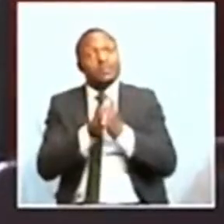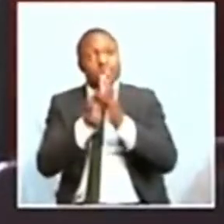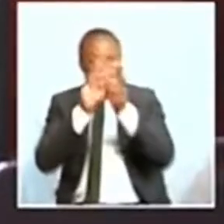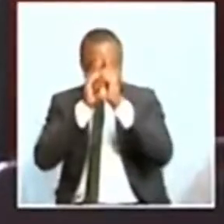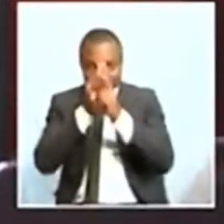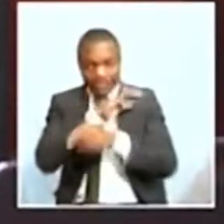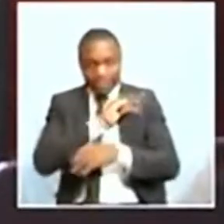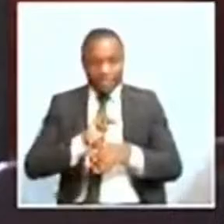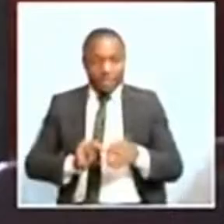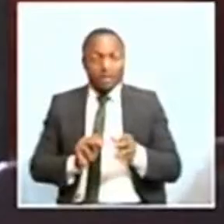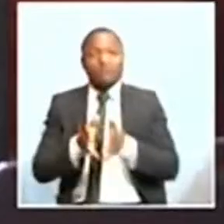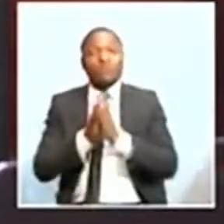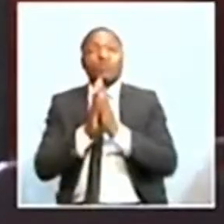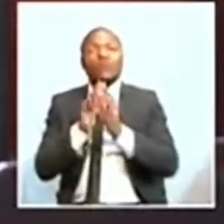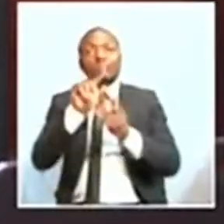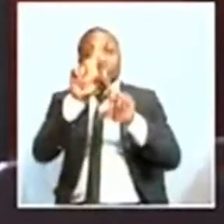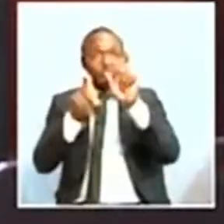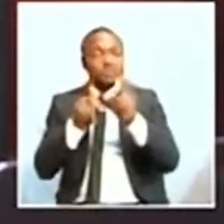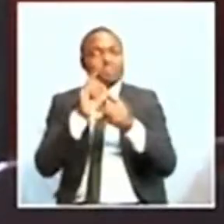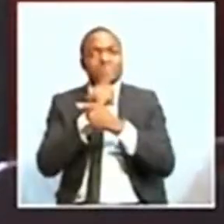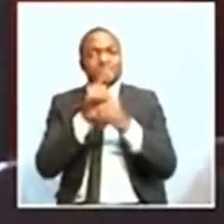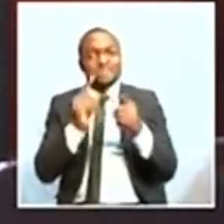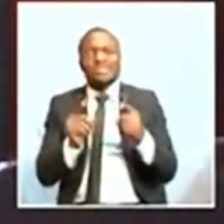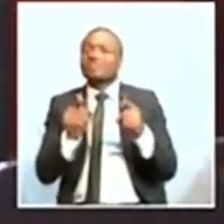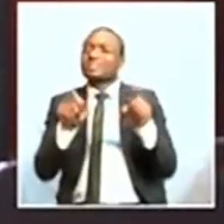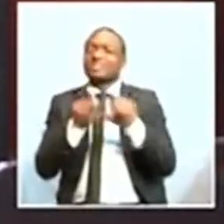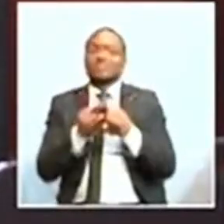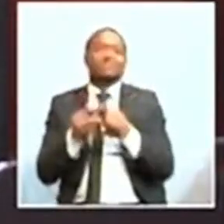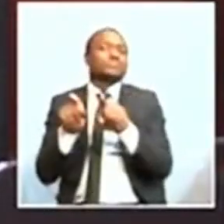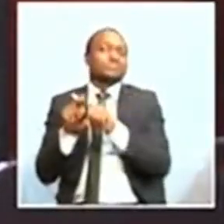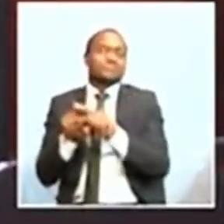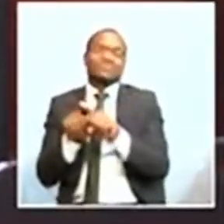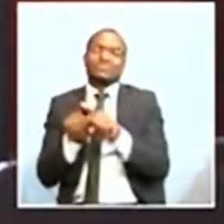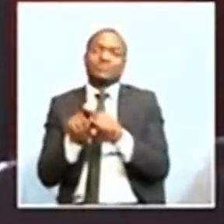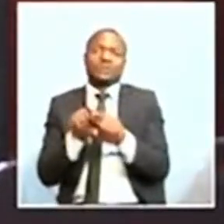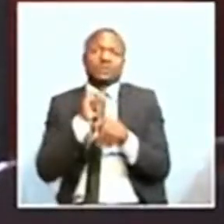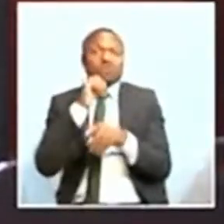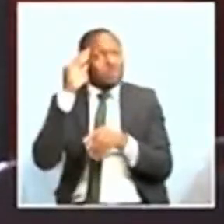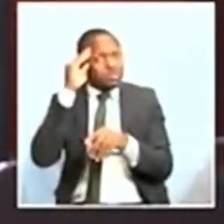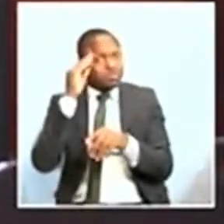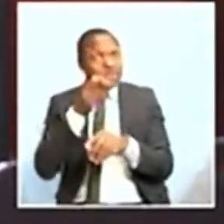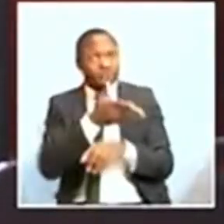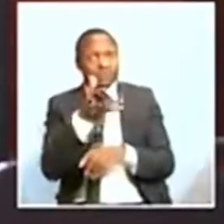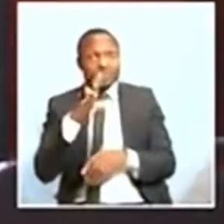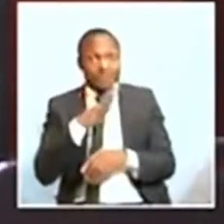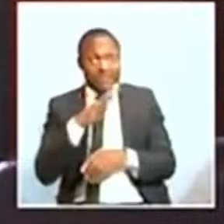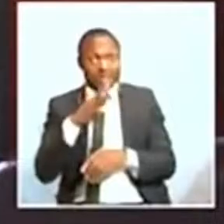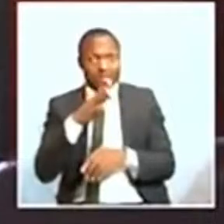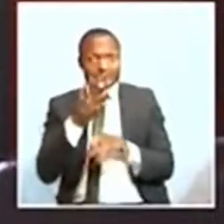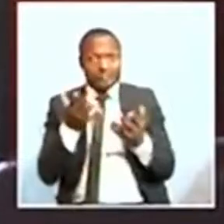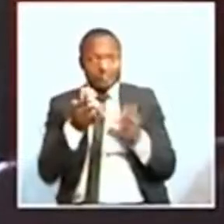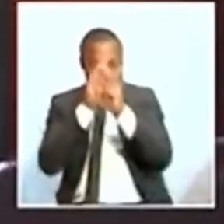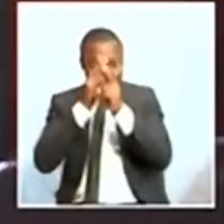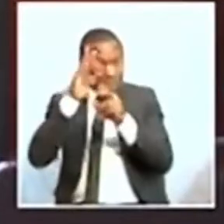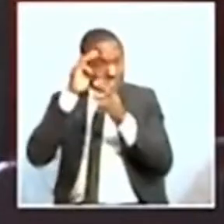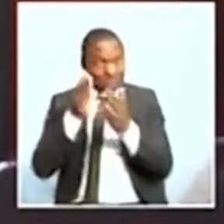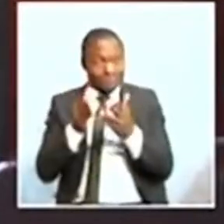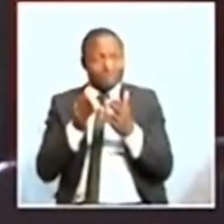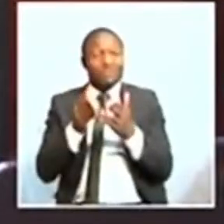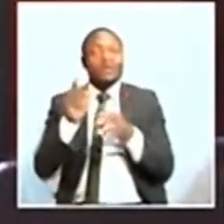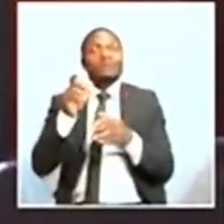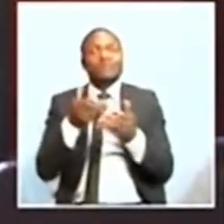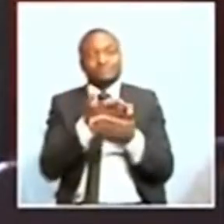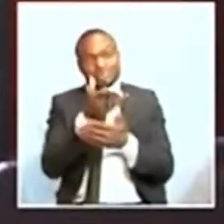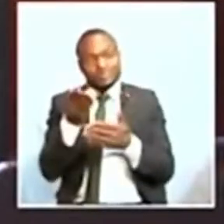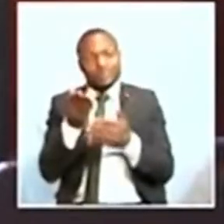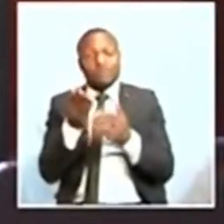honorable members to ask questions. We'll just be going in cycles. I don't know if that is okay, honorable minister. Okay. So with that,